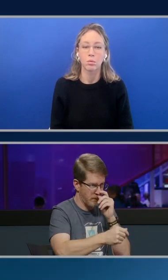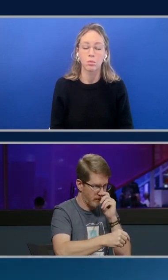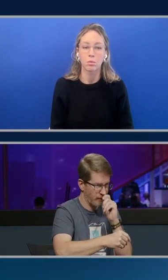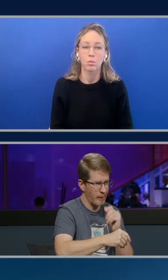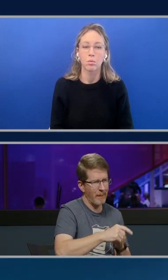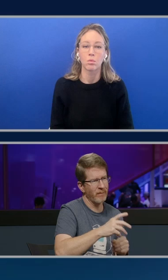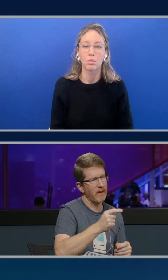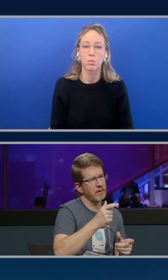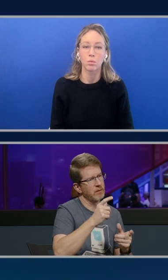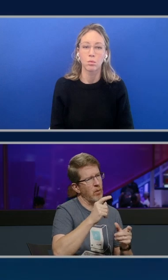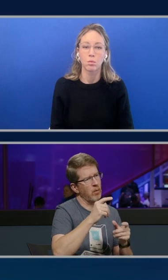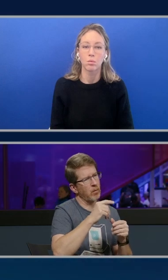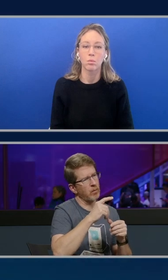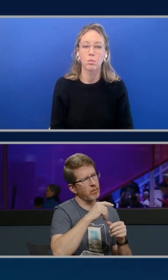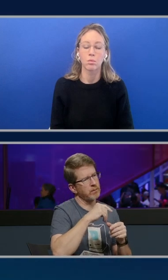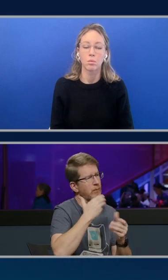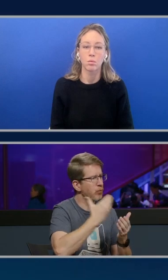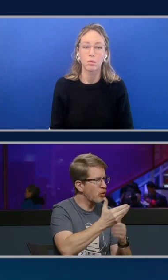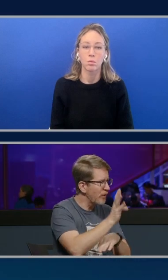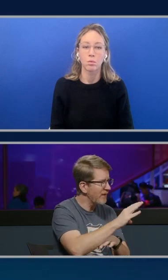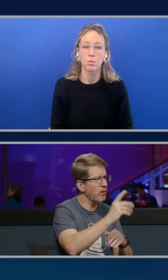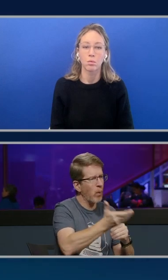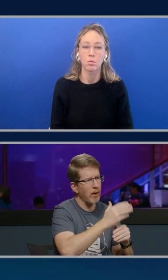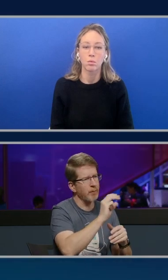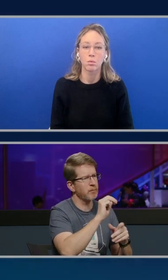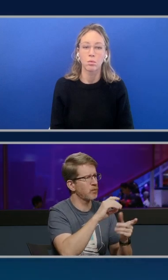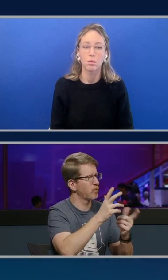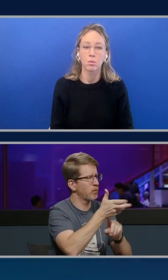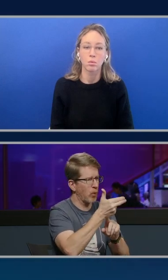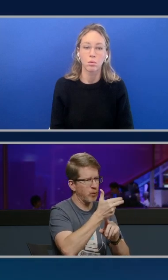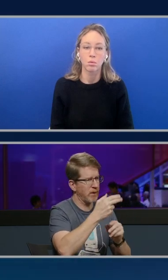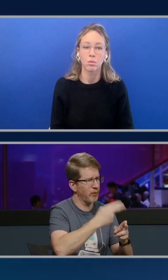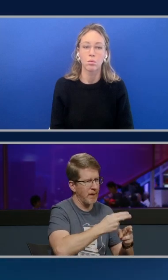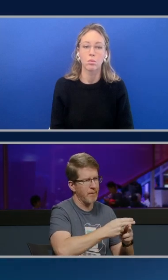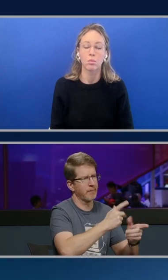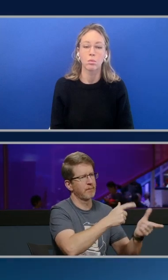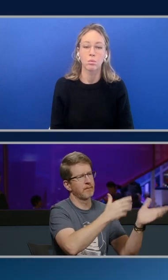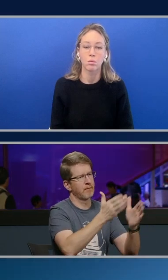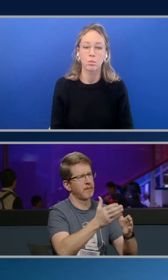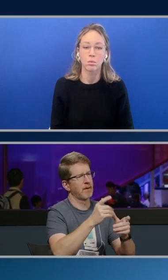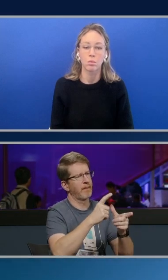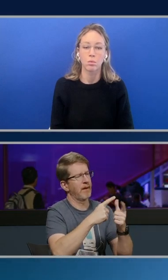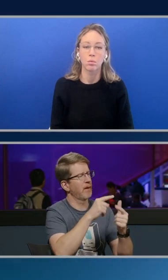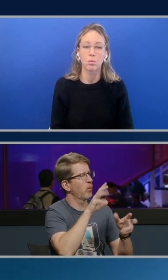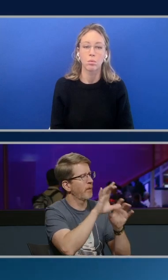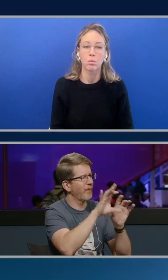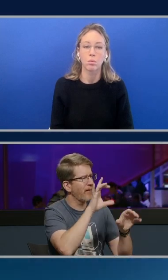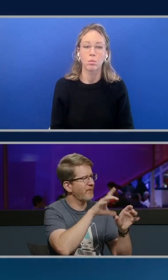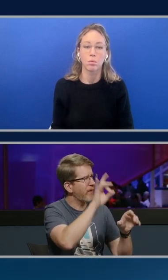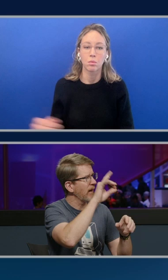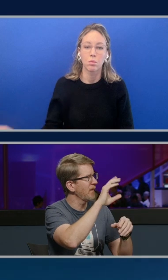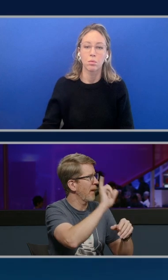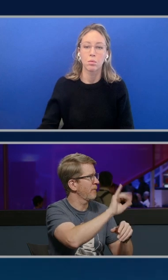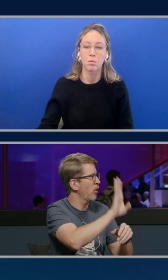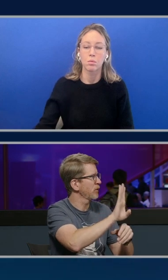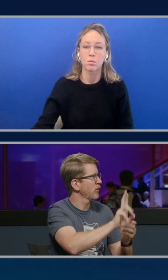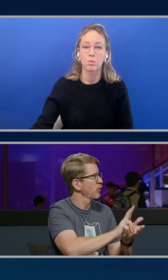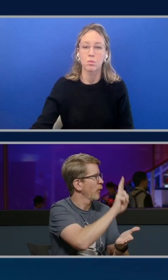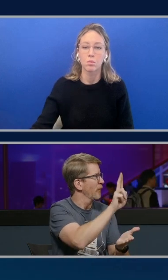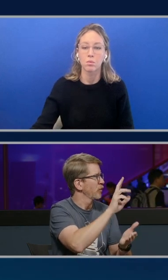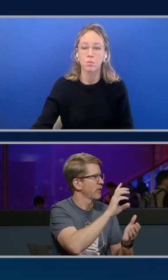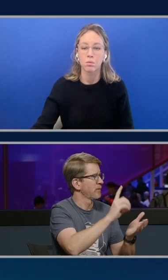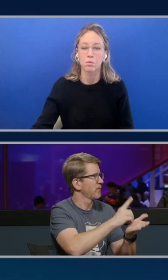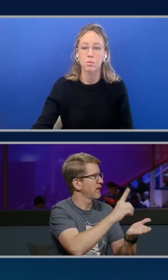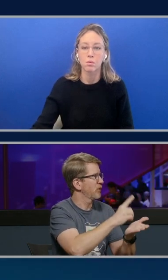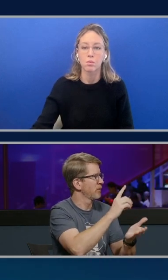will respond. So you can see that here. "Good evening, welcome to the hotel name." And then it